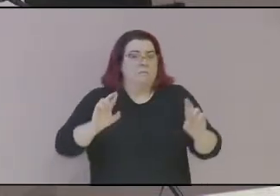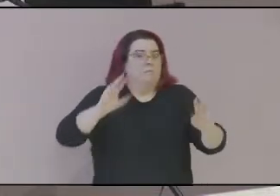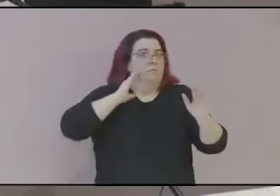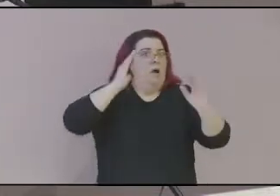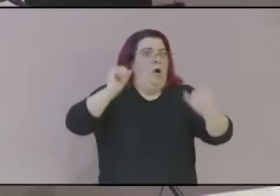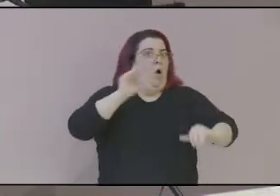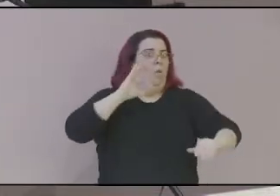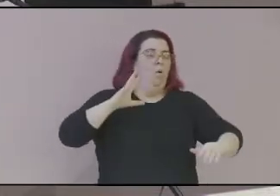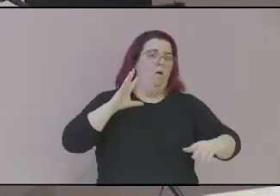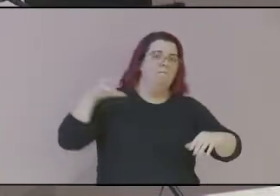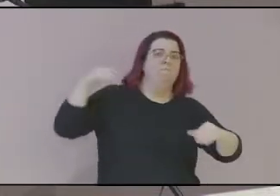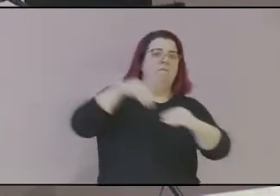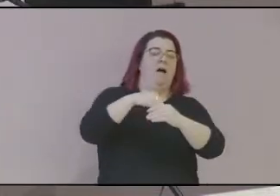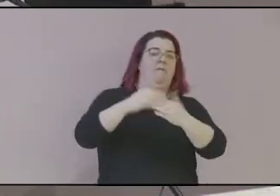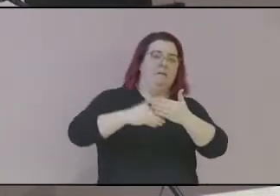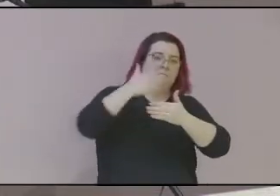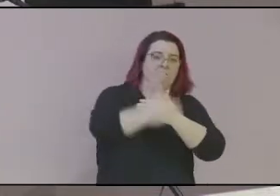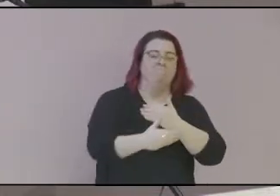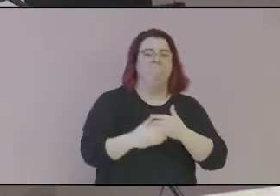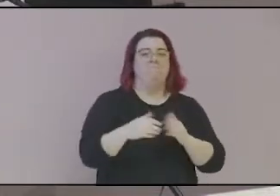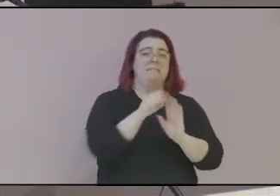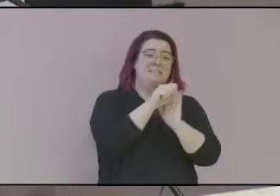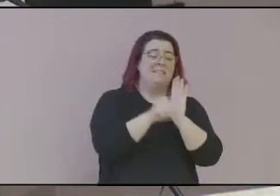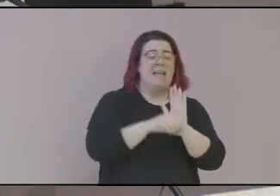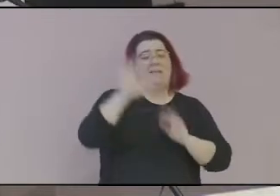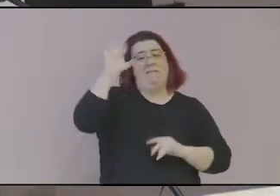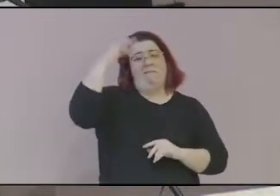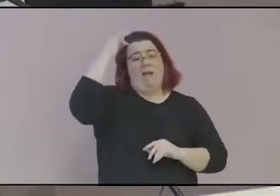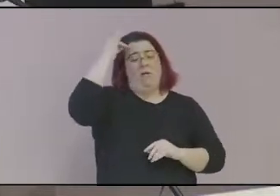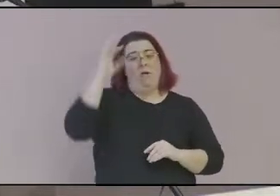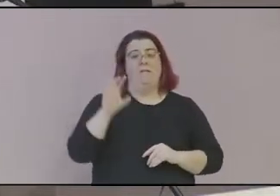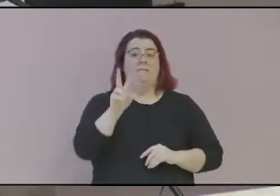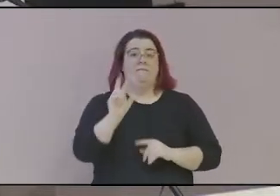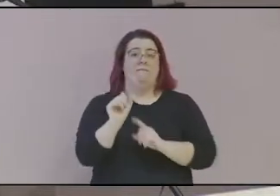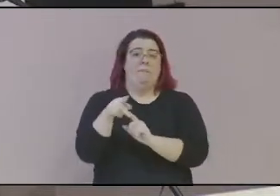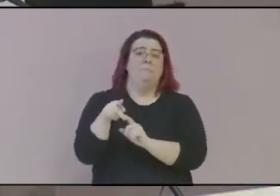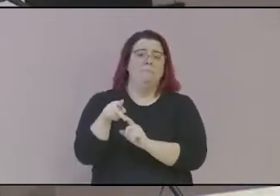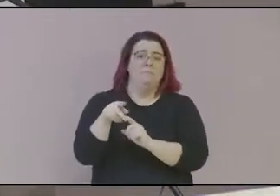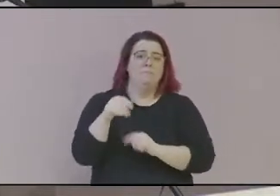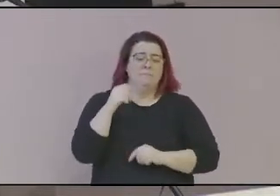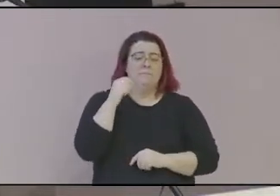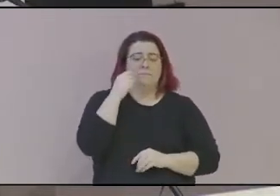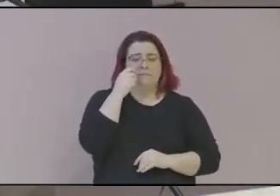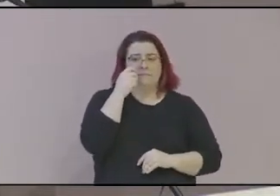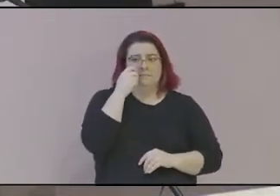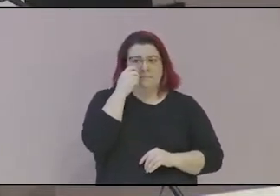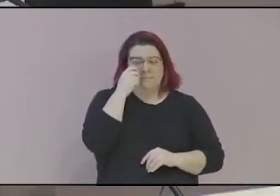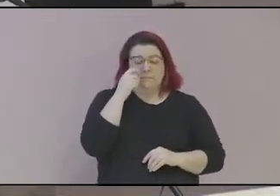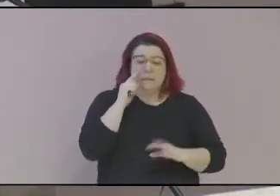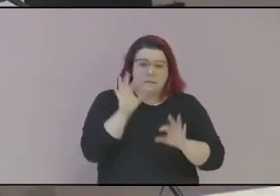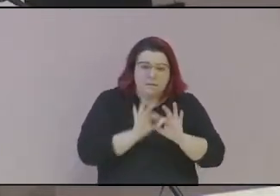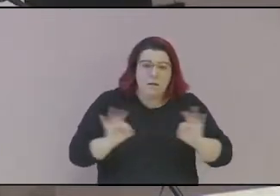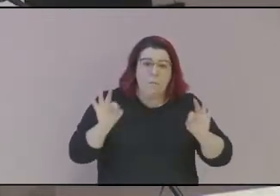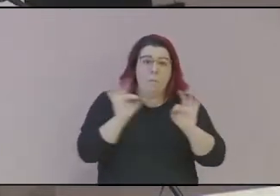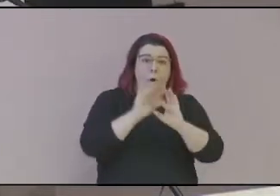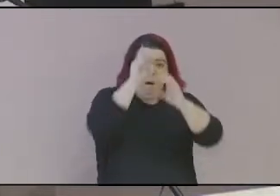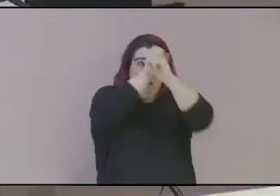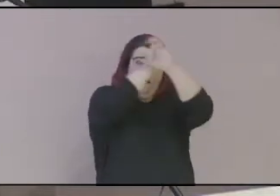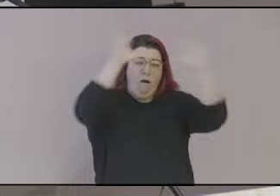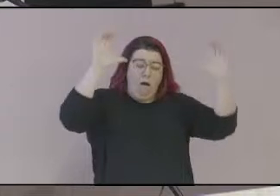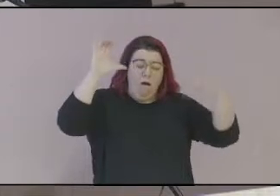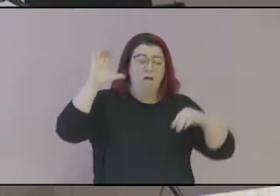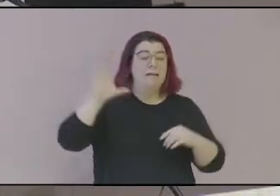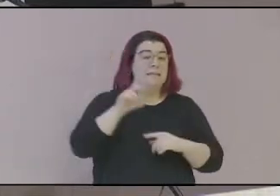next set of state and federal ventilator allocation guidelines is a theory of disability distributive